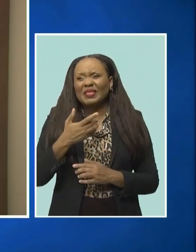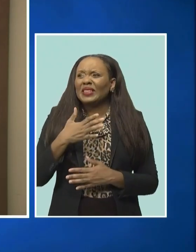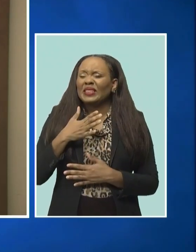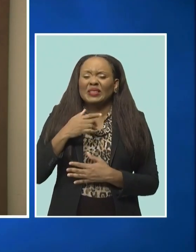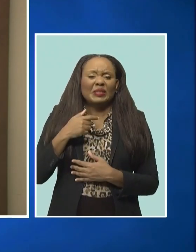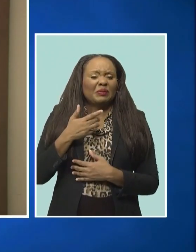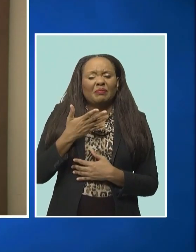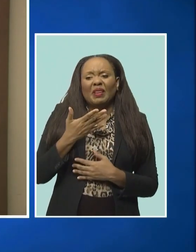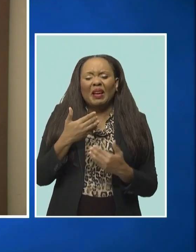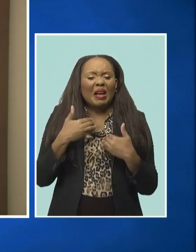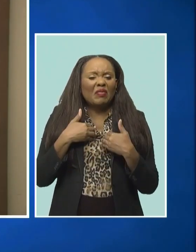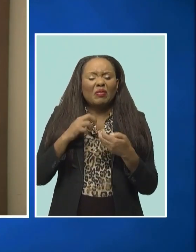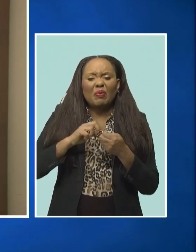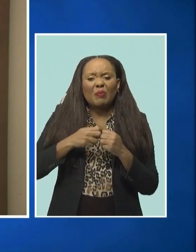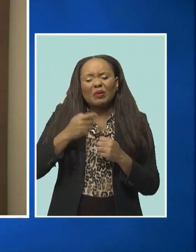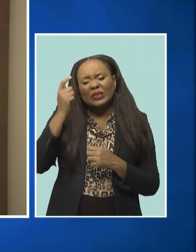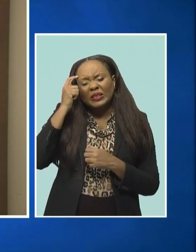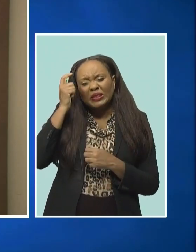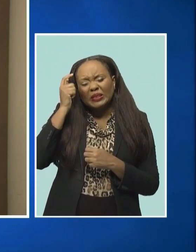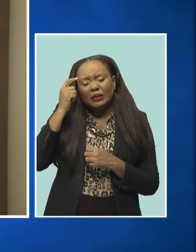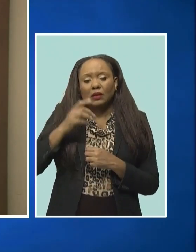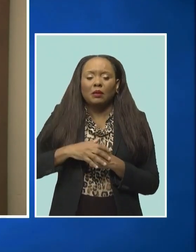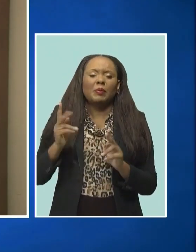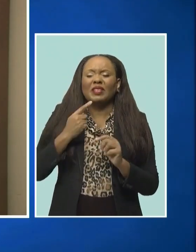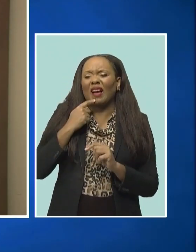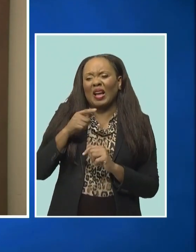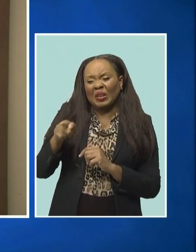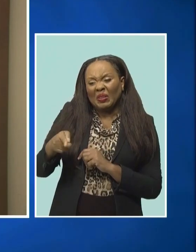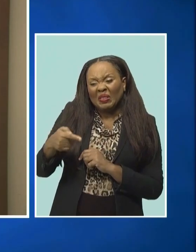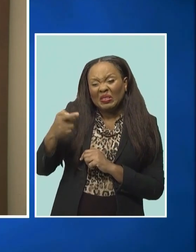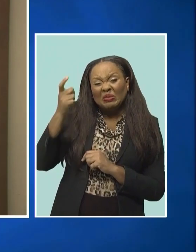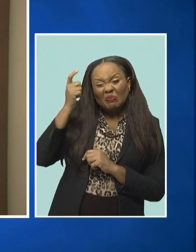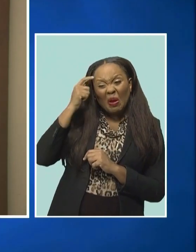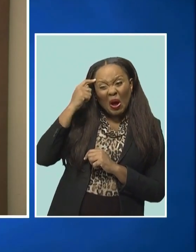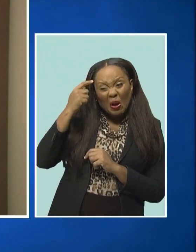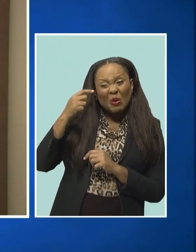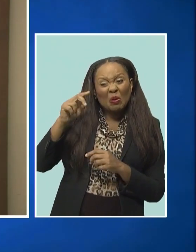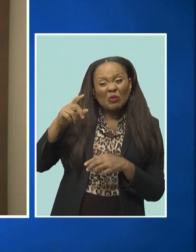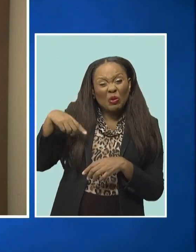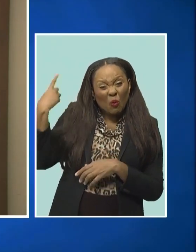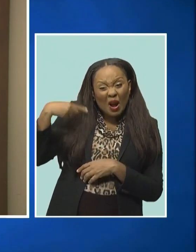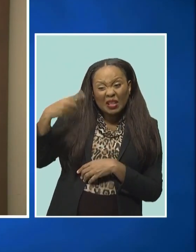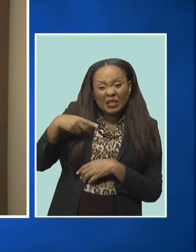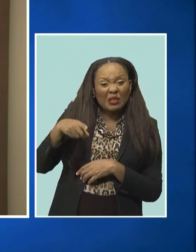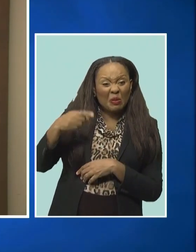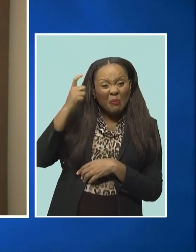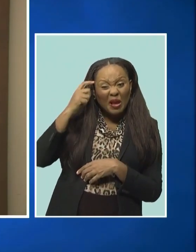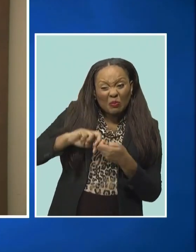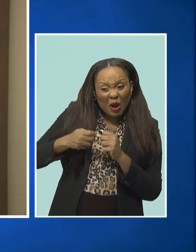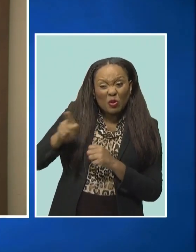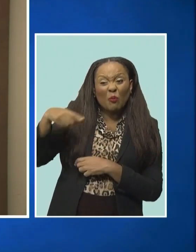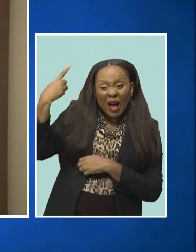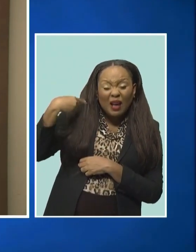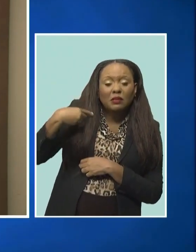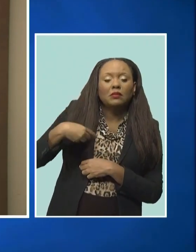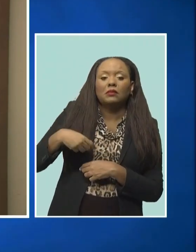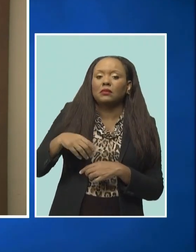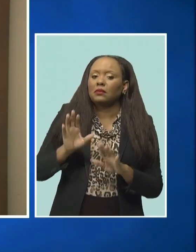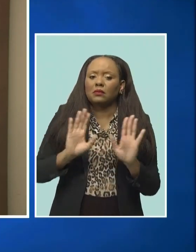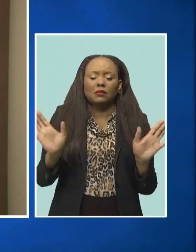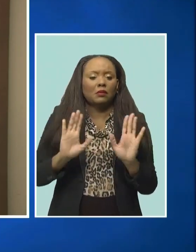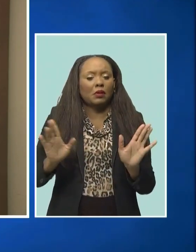Good evening, I'm Pearson Bowen. In the wake of 3 suicides in the last 7 days, government is moving to further enhance its